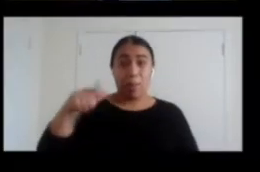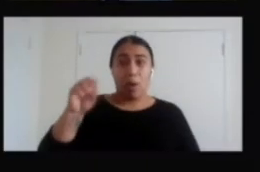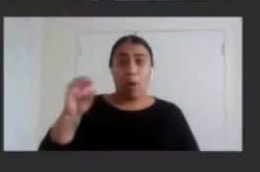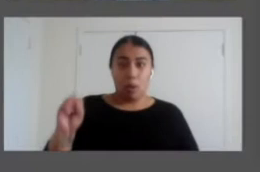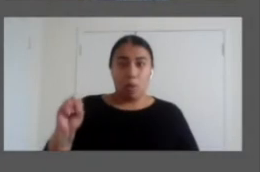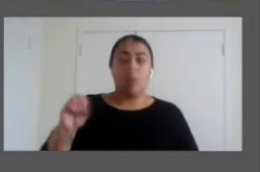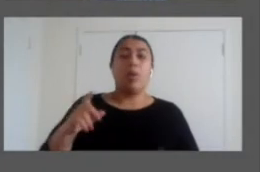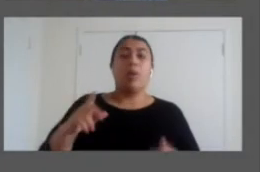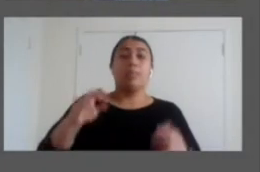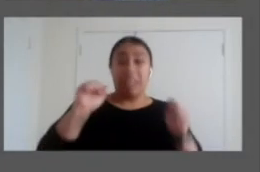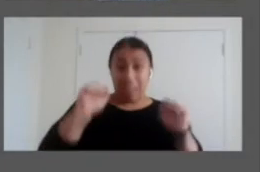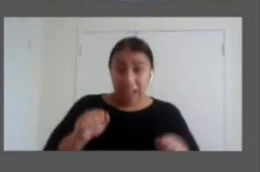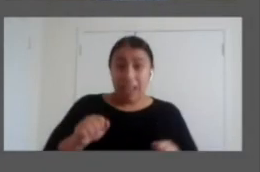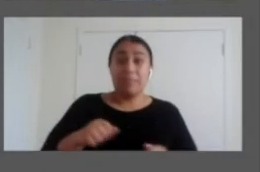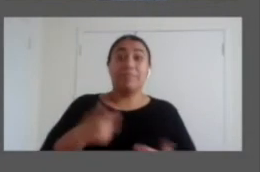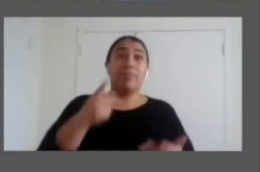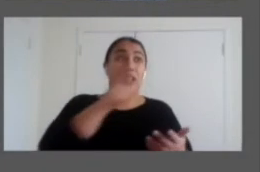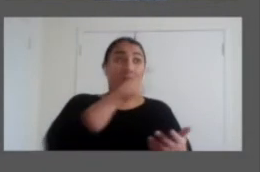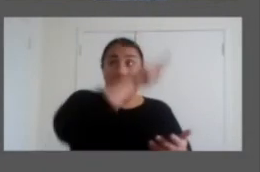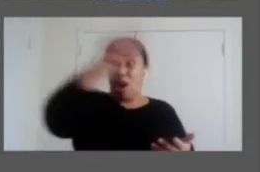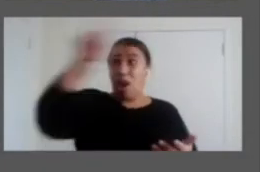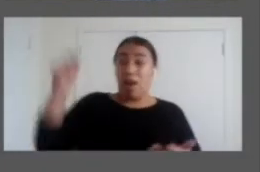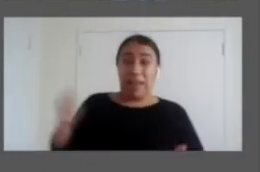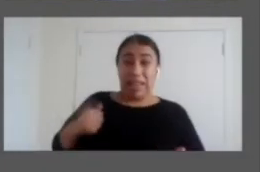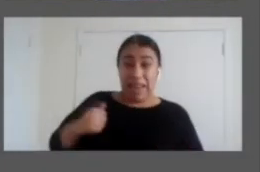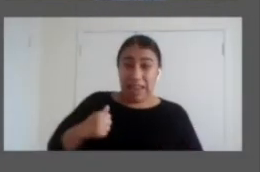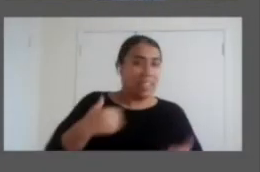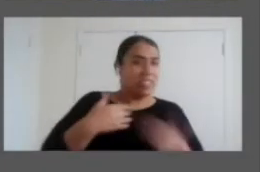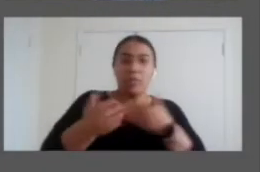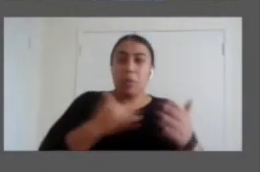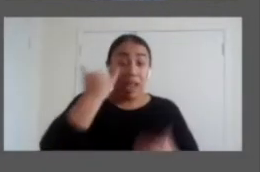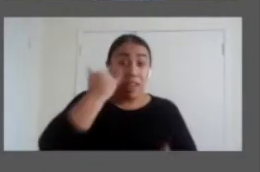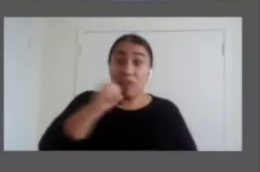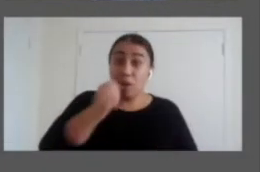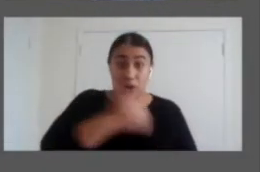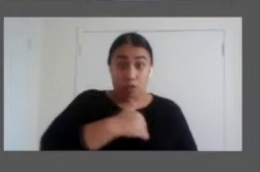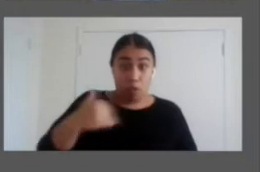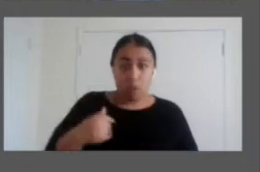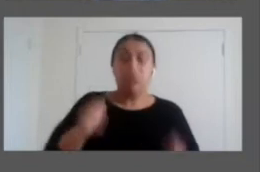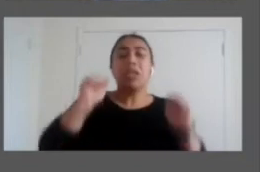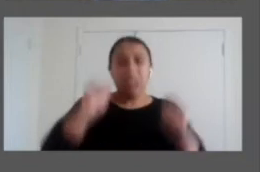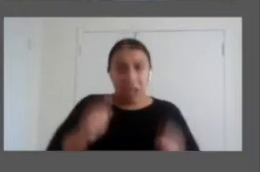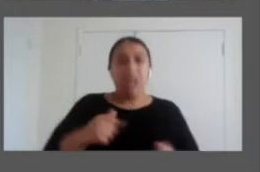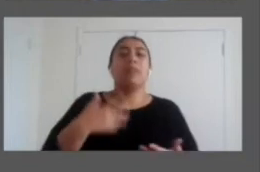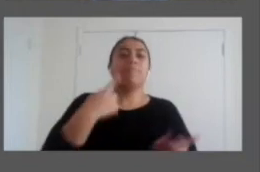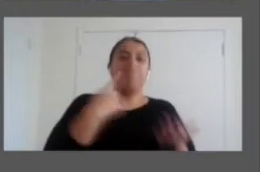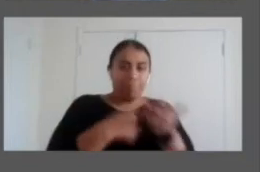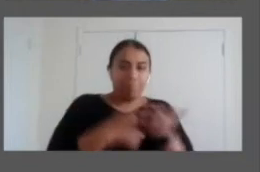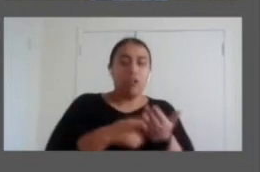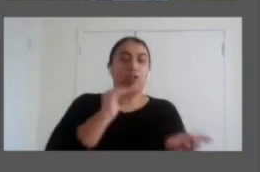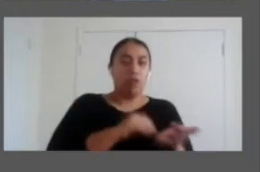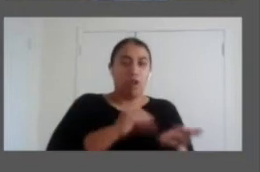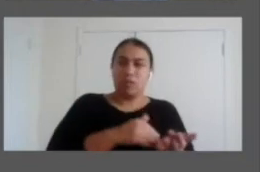video. With a primary focus on chronic pain, Apollo leads one of Canada's largest medical cannabis